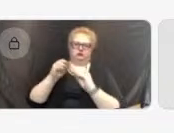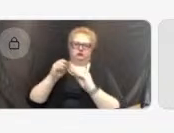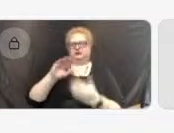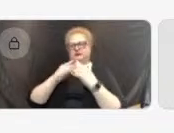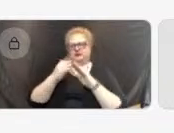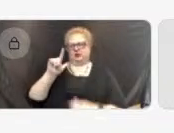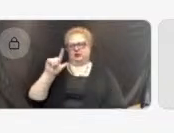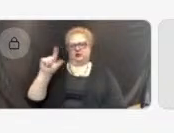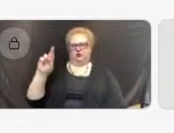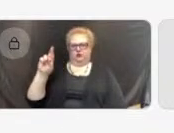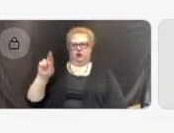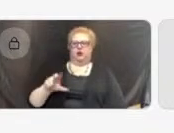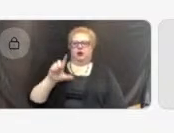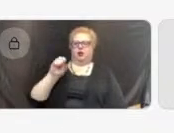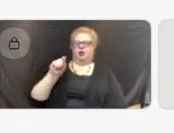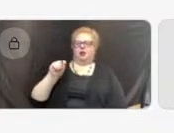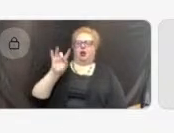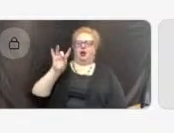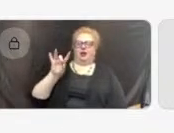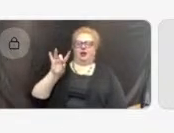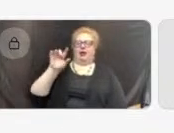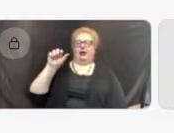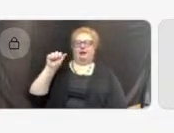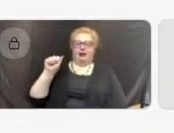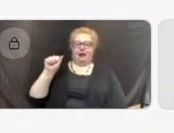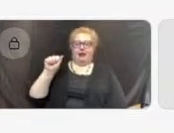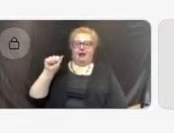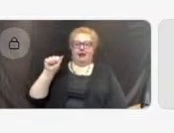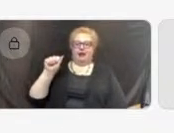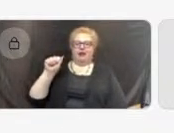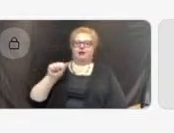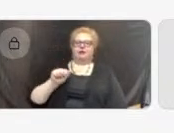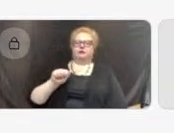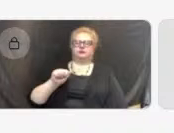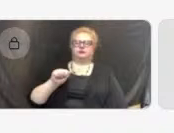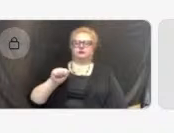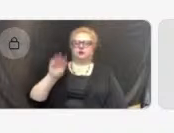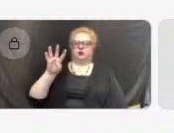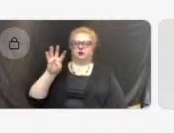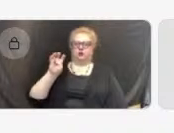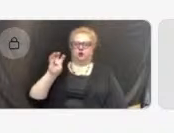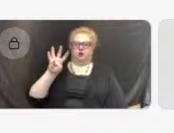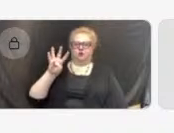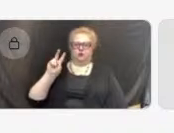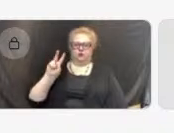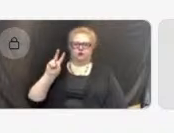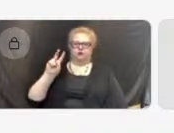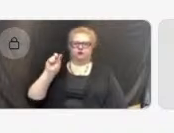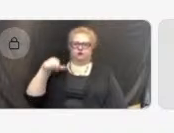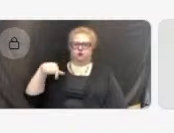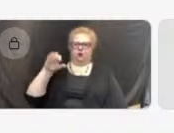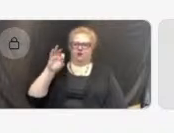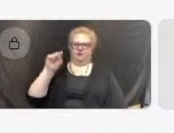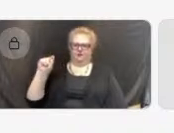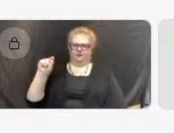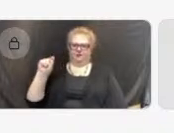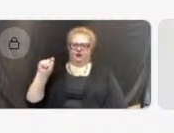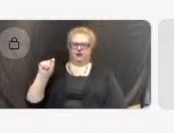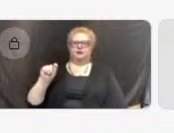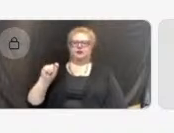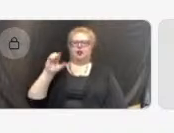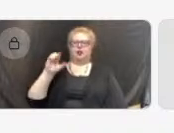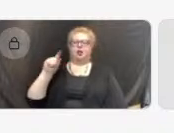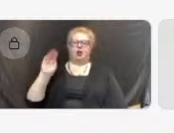follows. Lot 8A is 4,248 square feet in area, or 0.10 acres. Lot